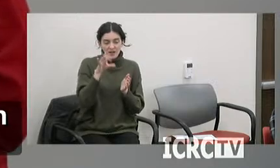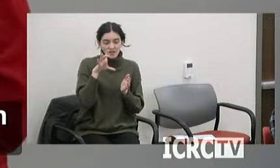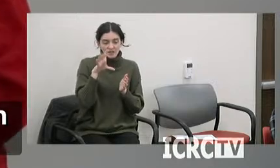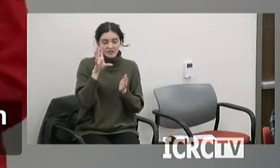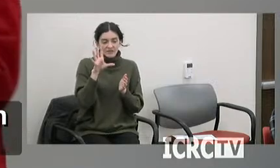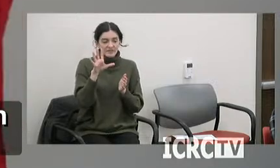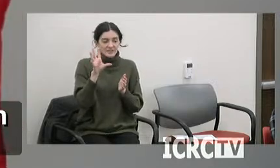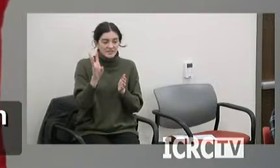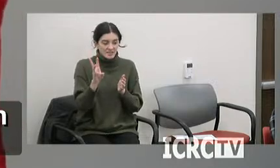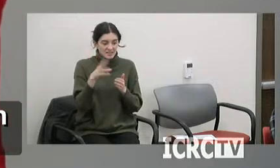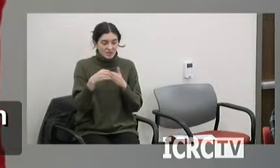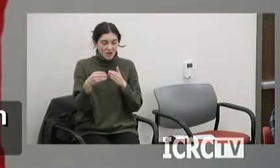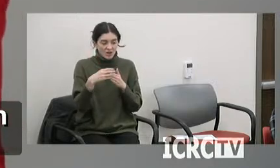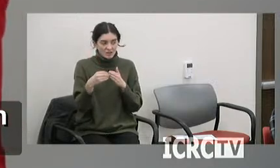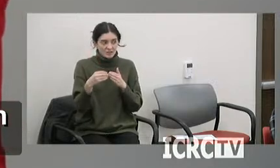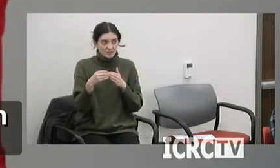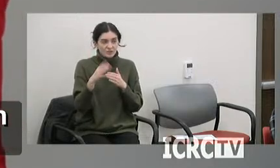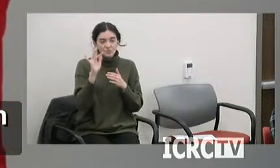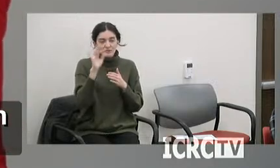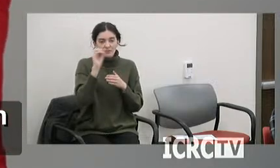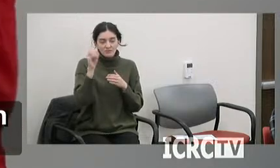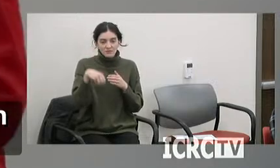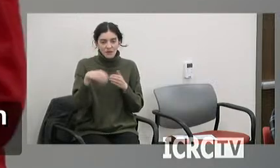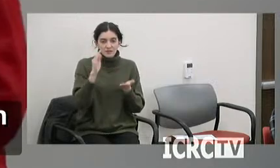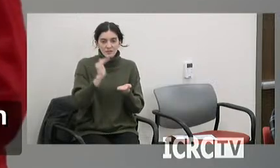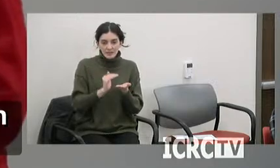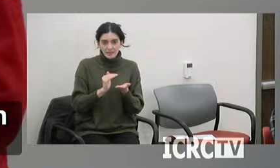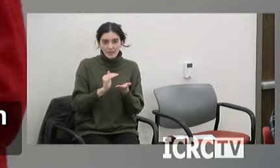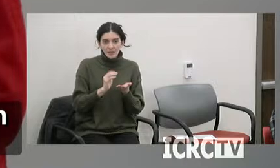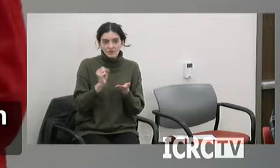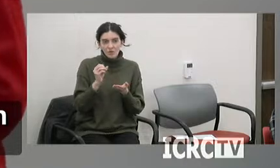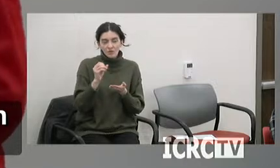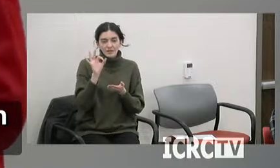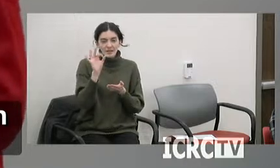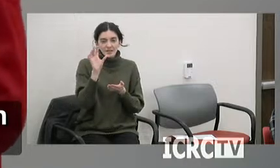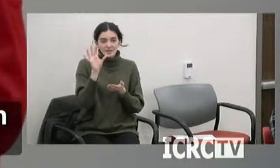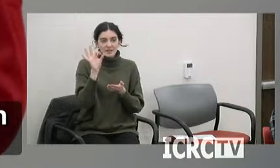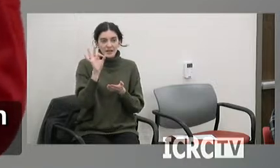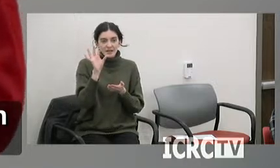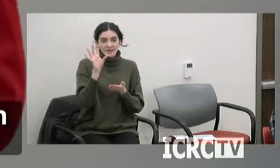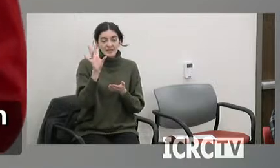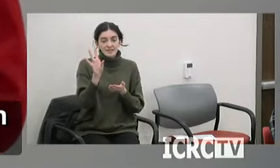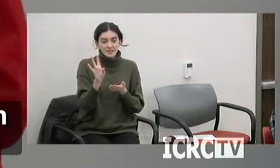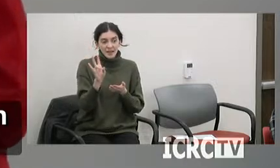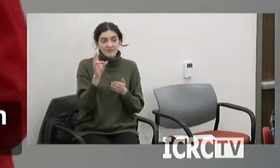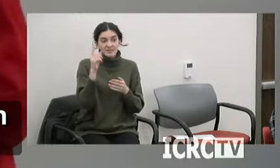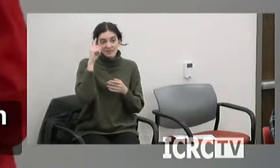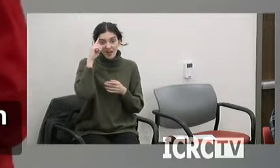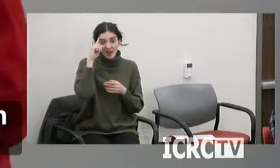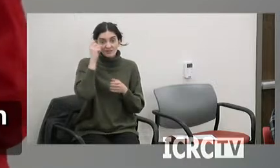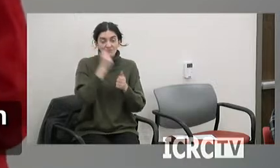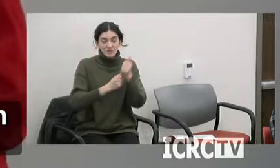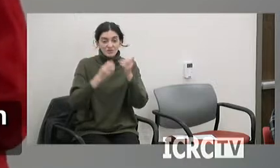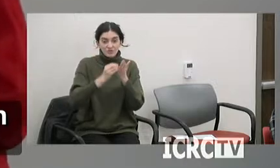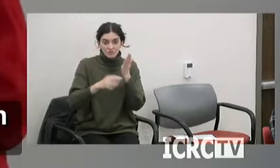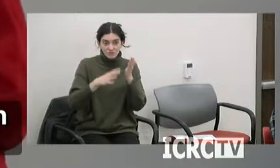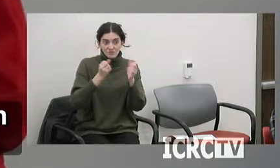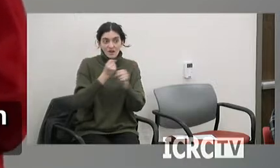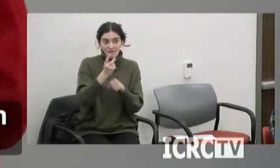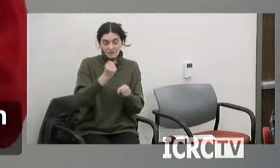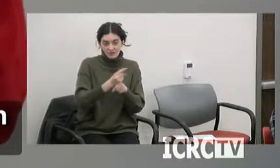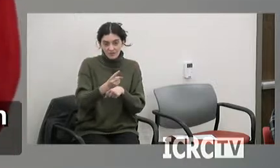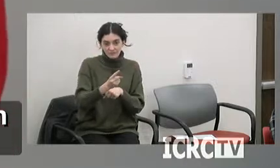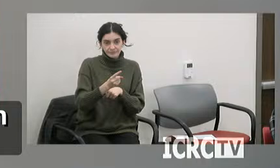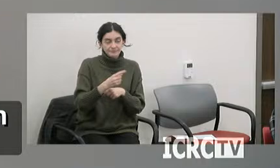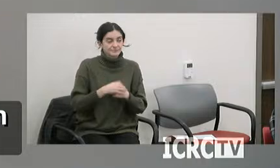$4,856 per year. I think it was a 25% discount, which is $97 cents per student for 5 years. We will